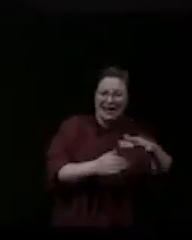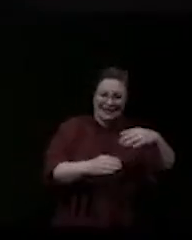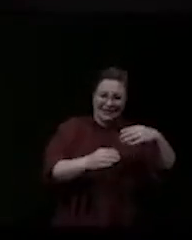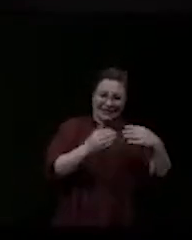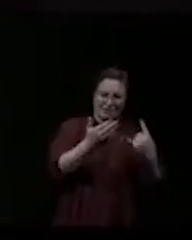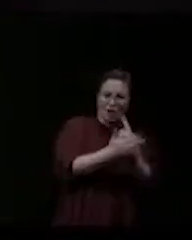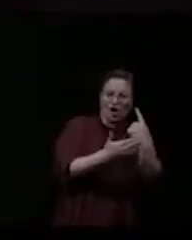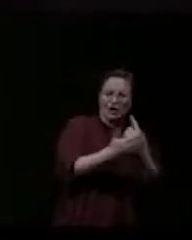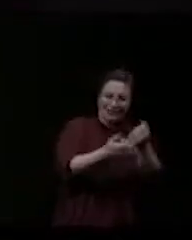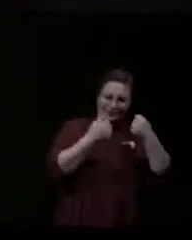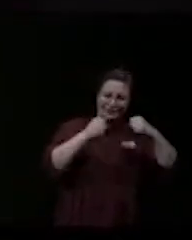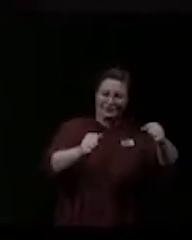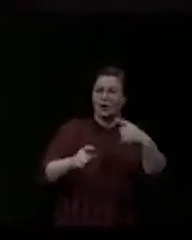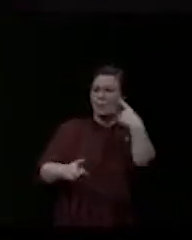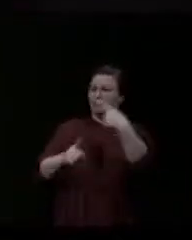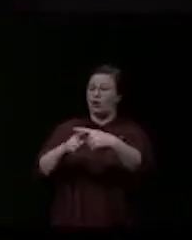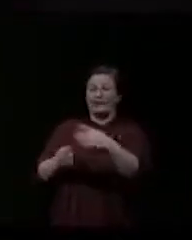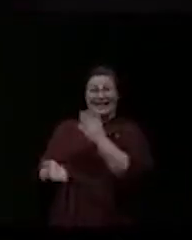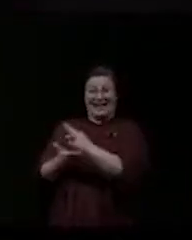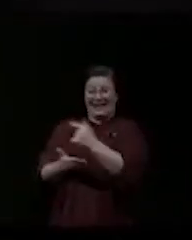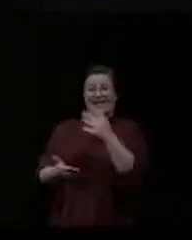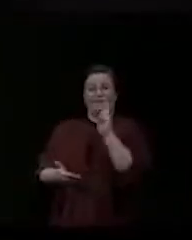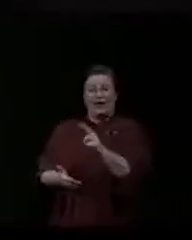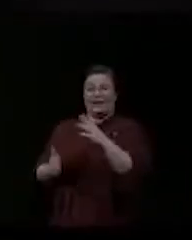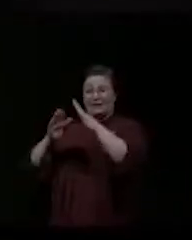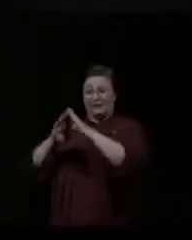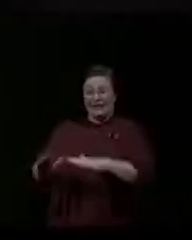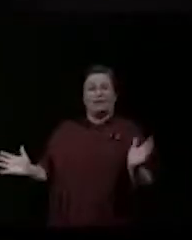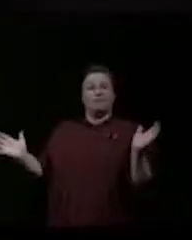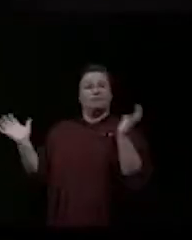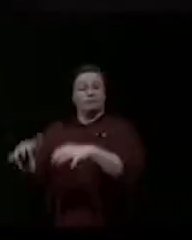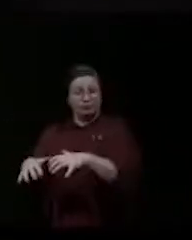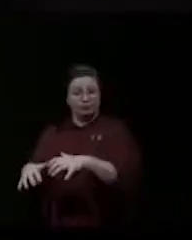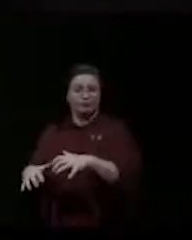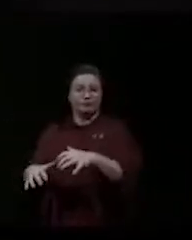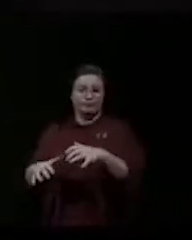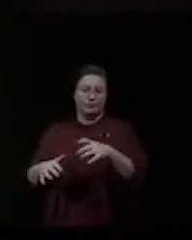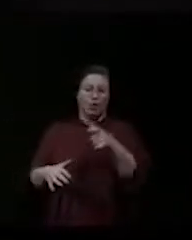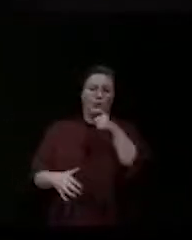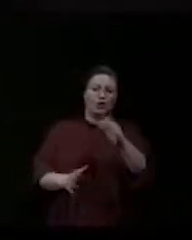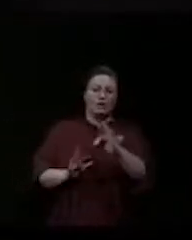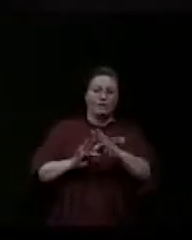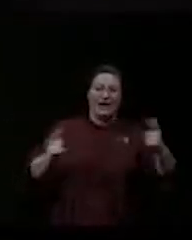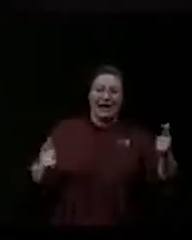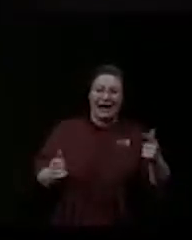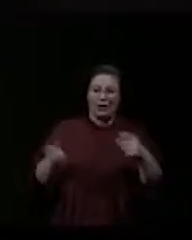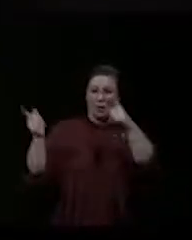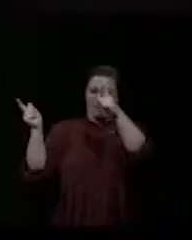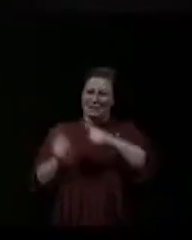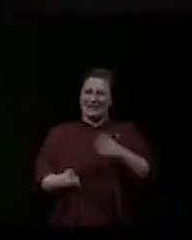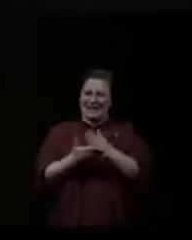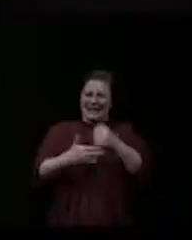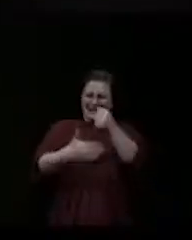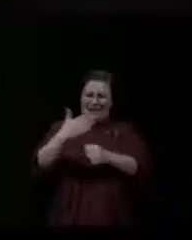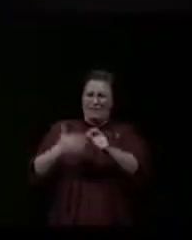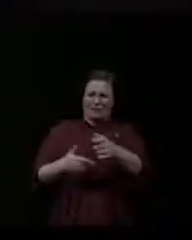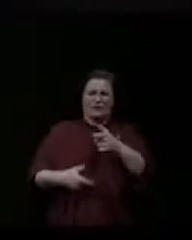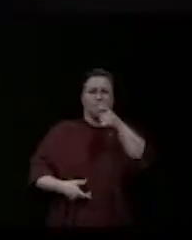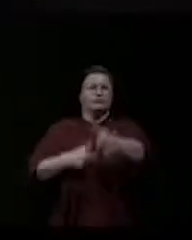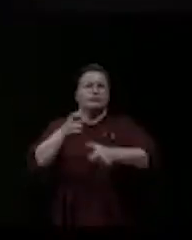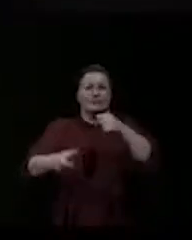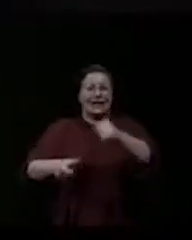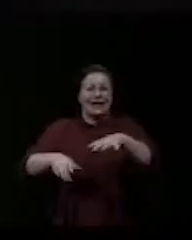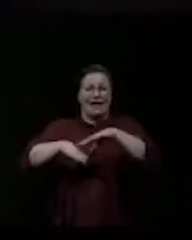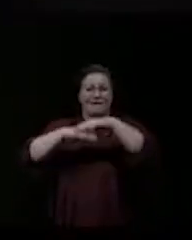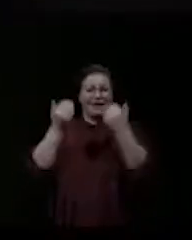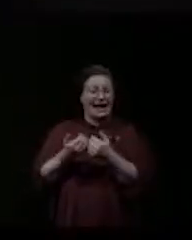to freedom of peaceful assembly and association and freedom of expression of human rights defenders all